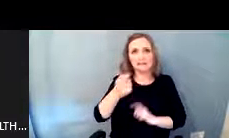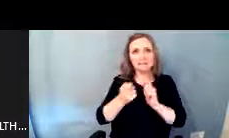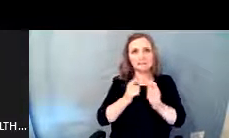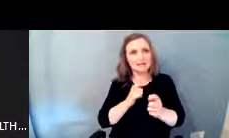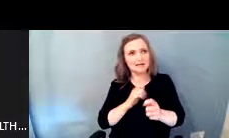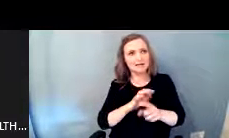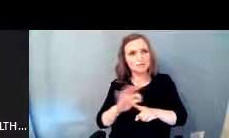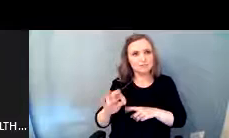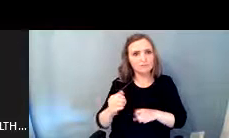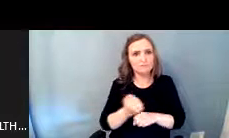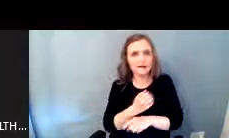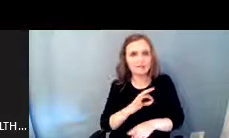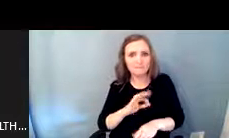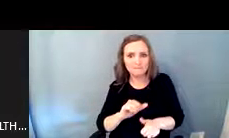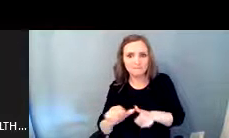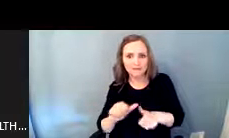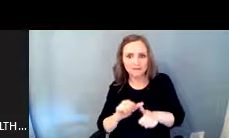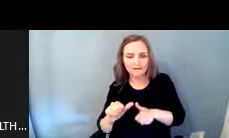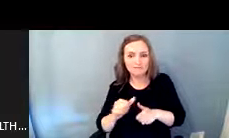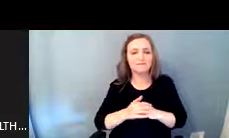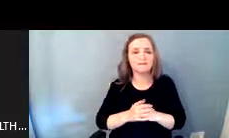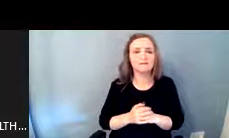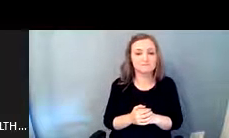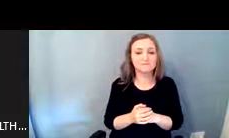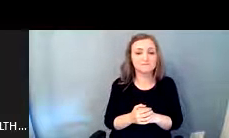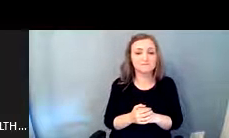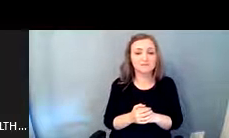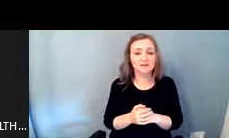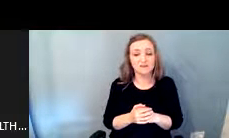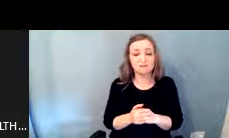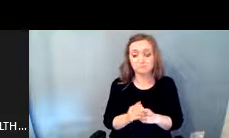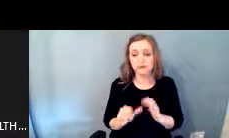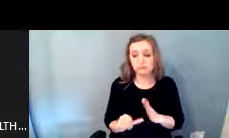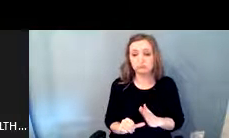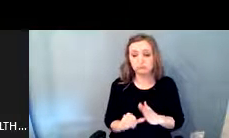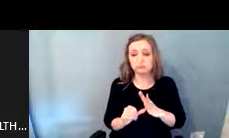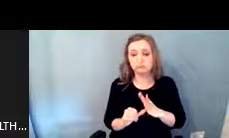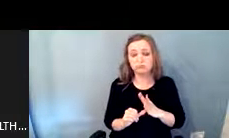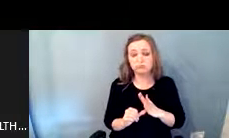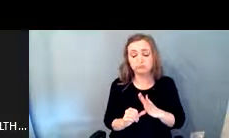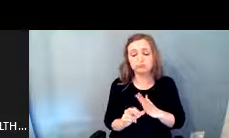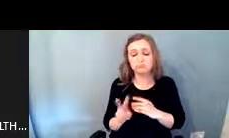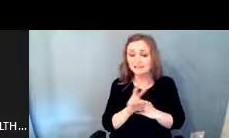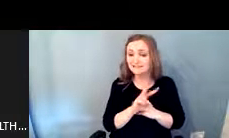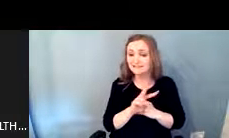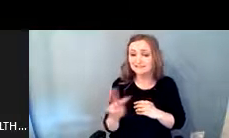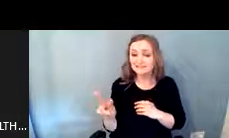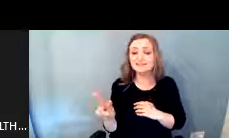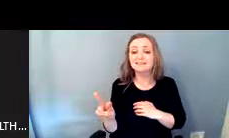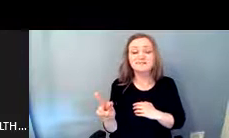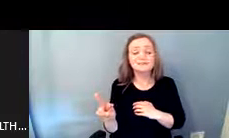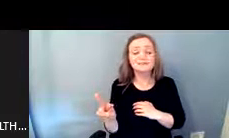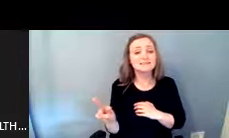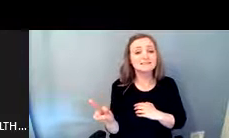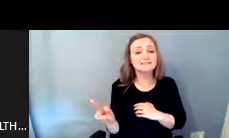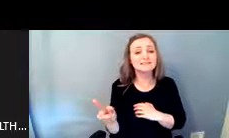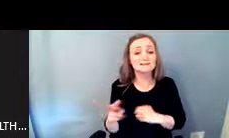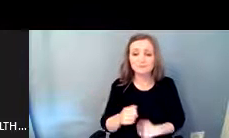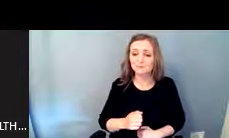I have to say, it's been incredibly impressive to see all of my colleagues just very